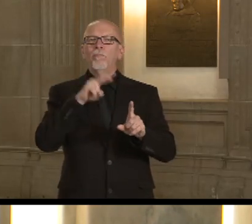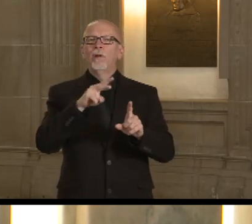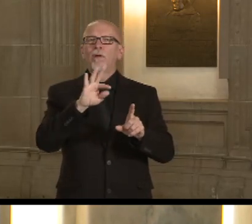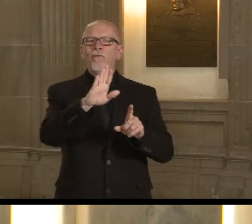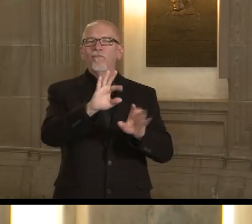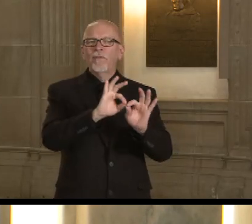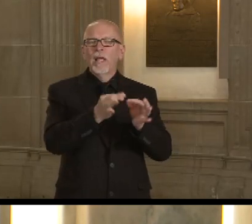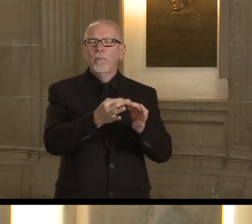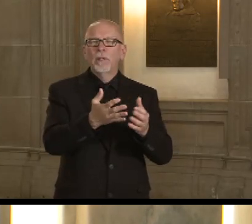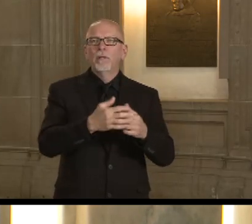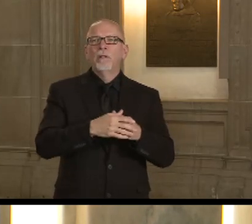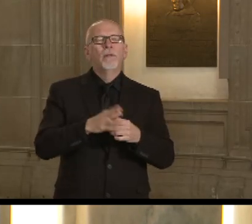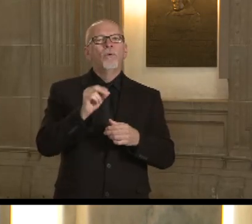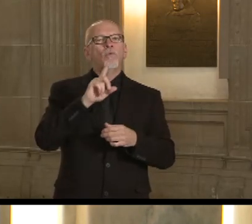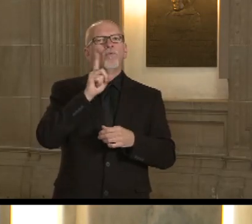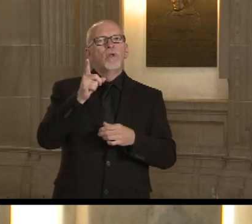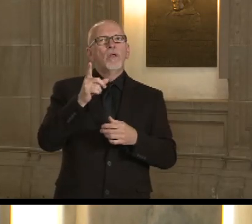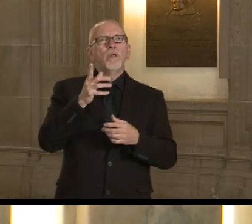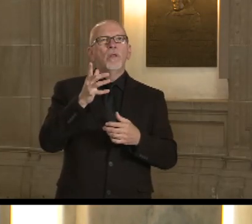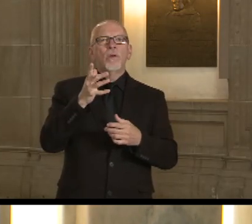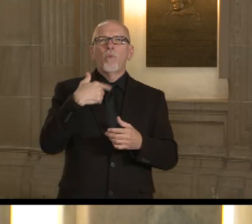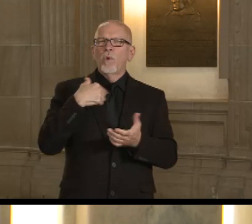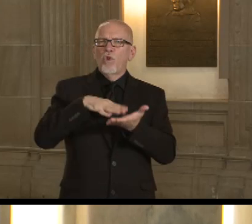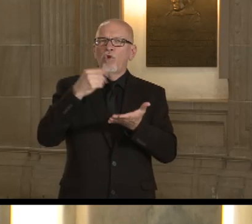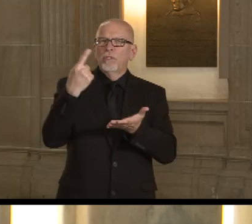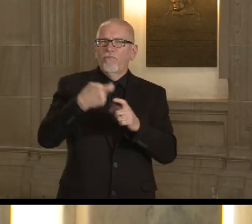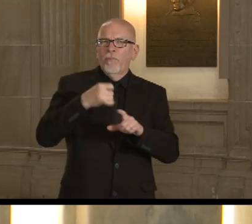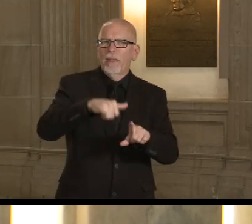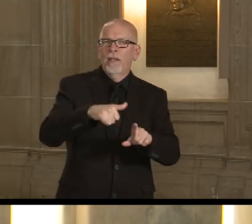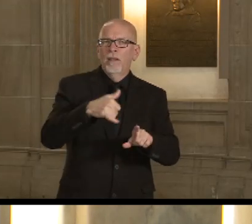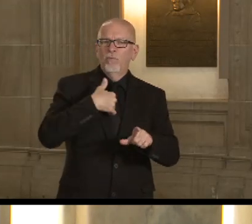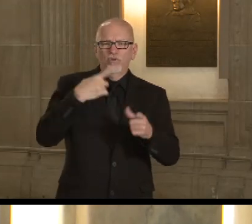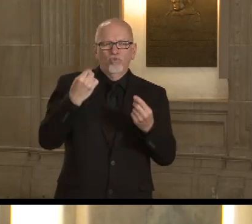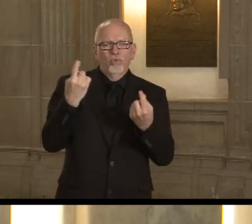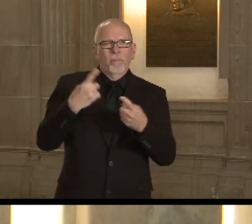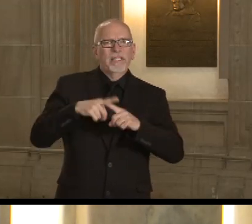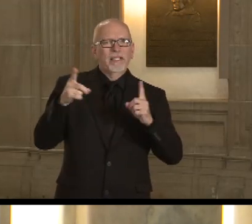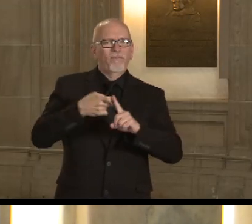family members, but what comes from it. And to me,